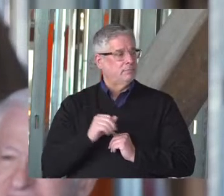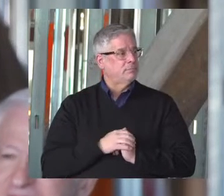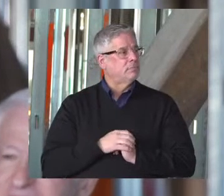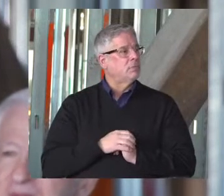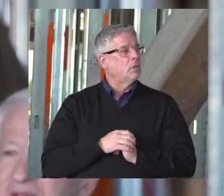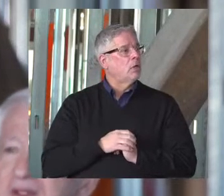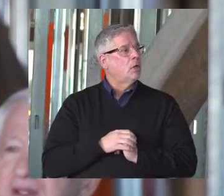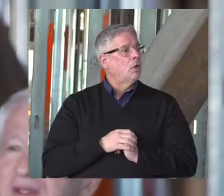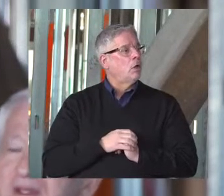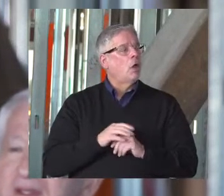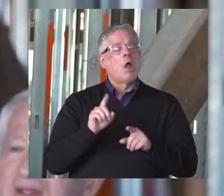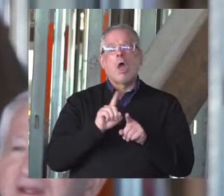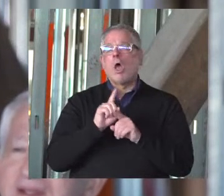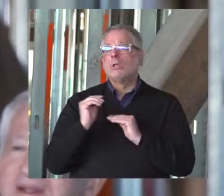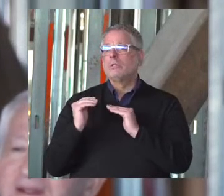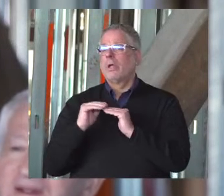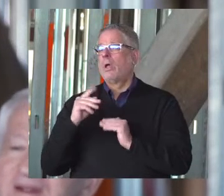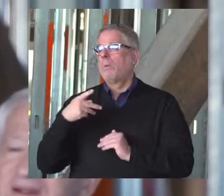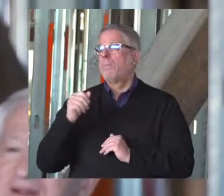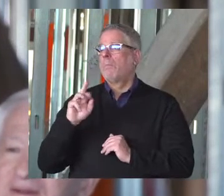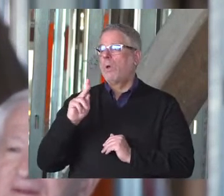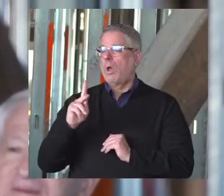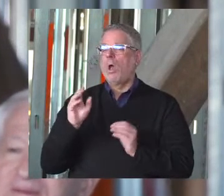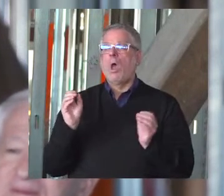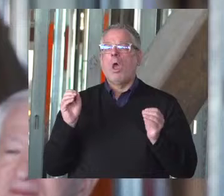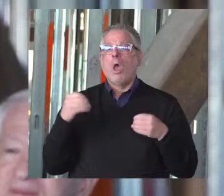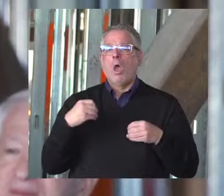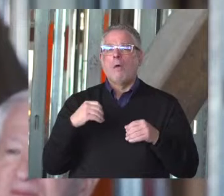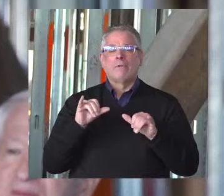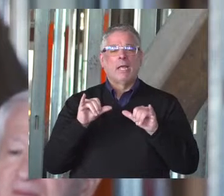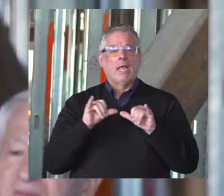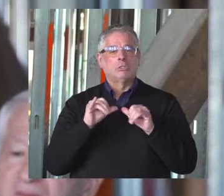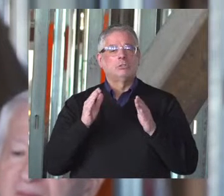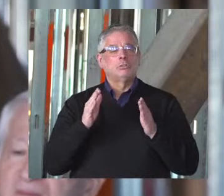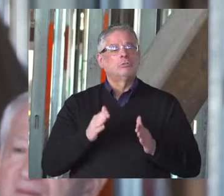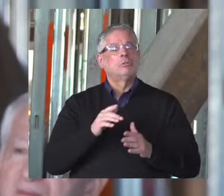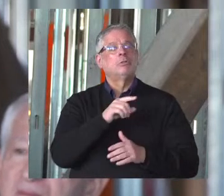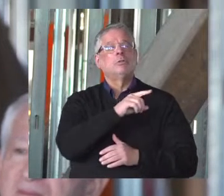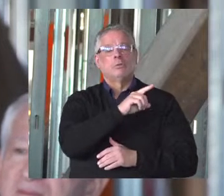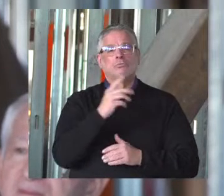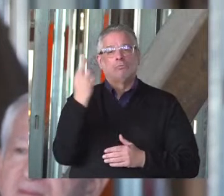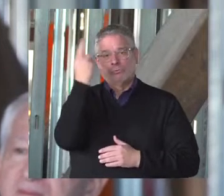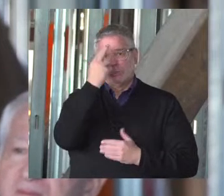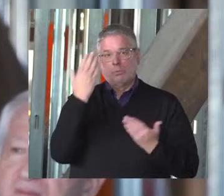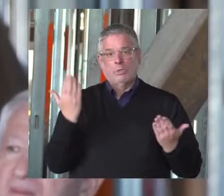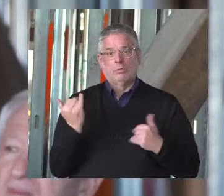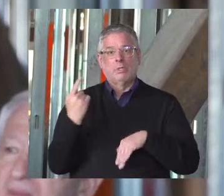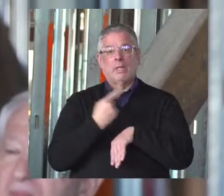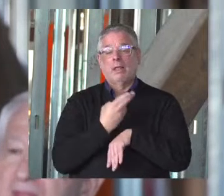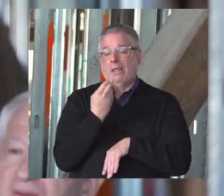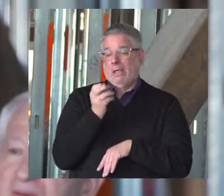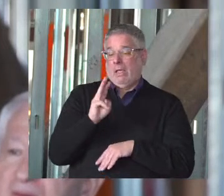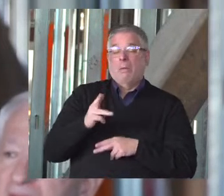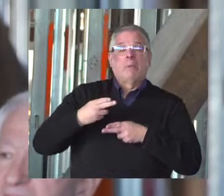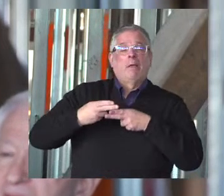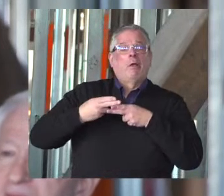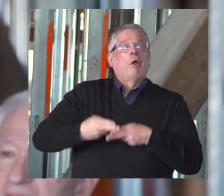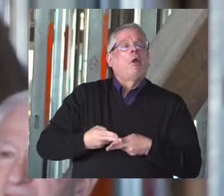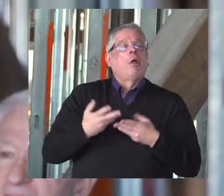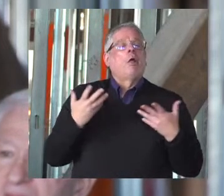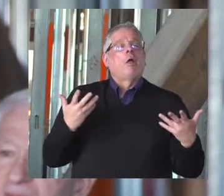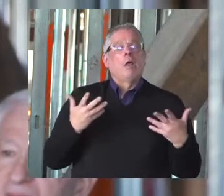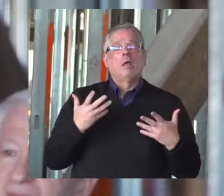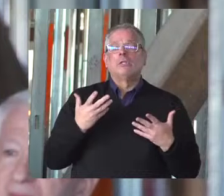along with his counterpart, Alyssa Park's Office in Engineering, really the reason we're here today. The hub, as we call it, started